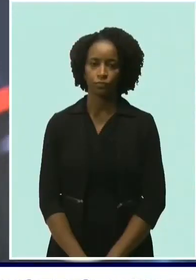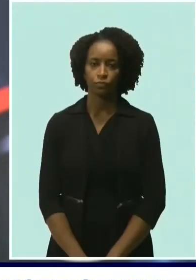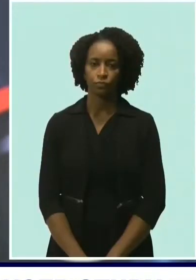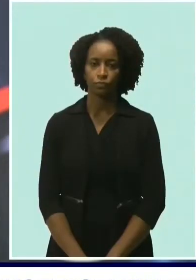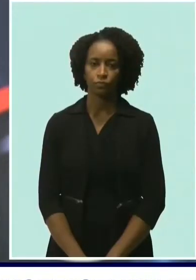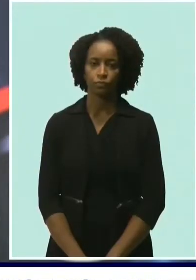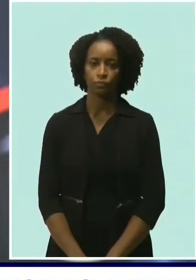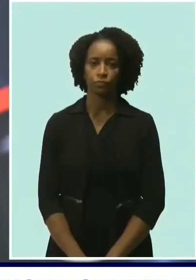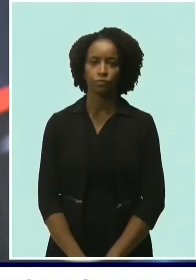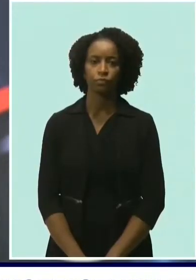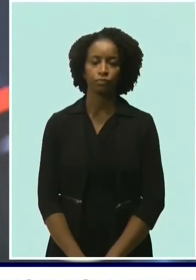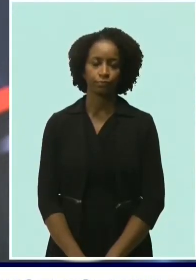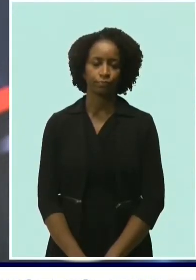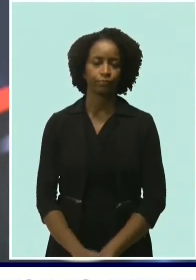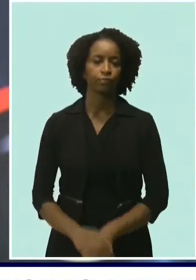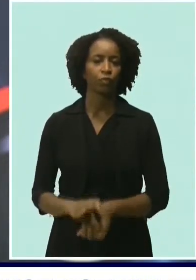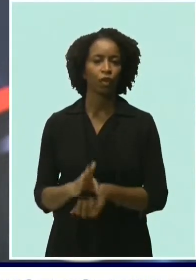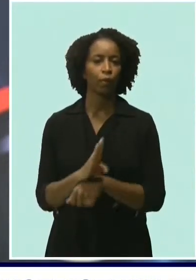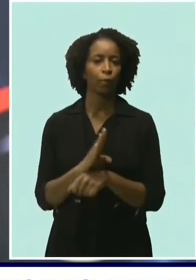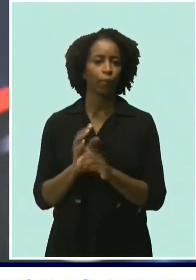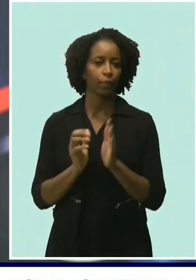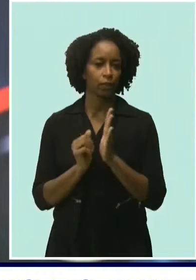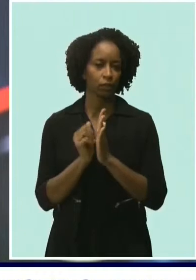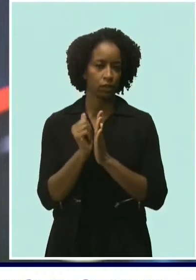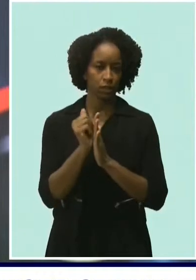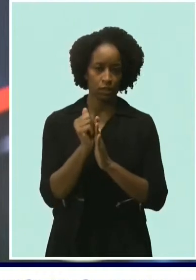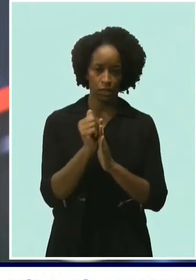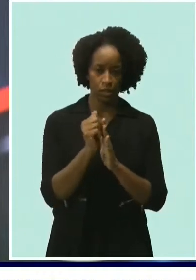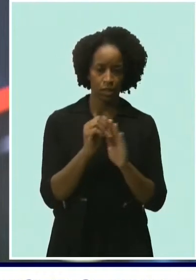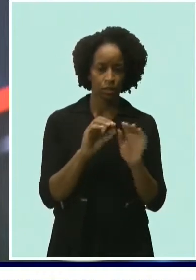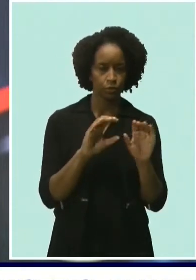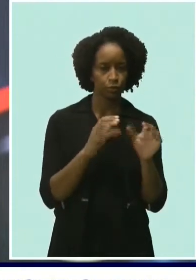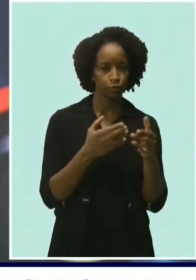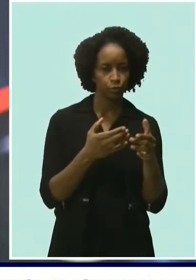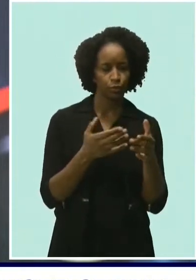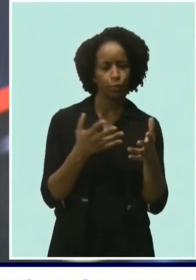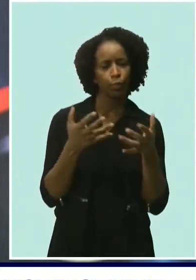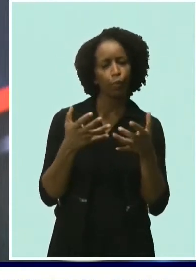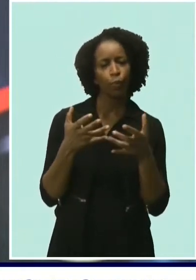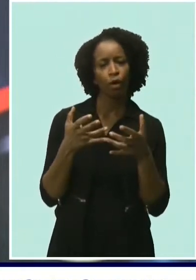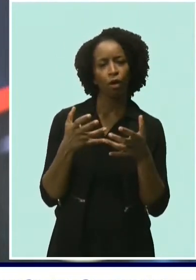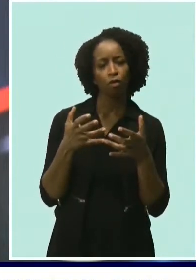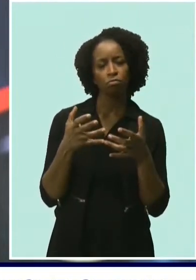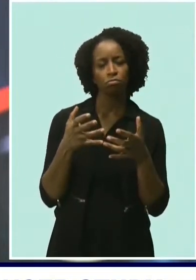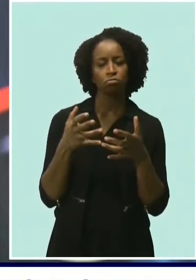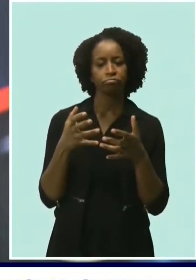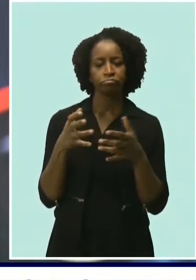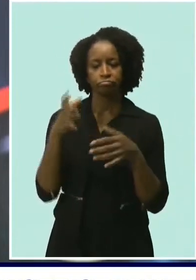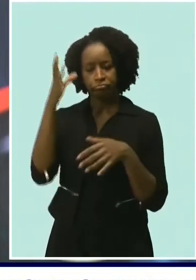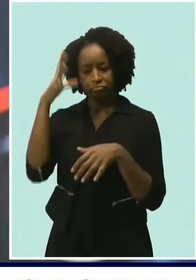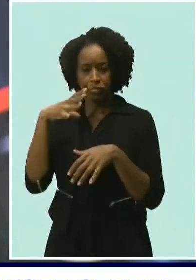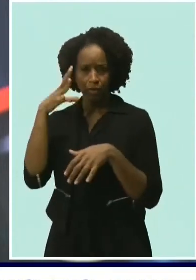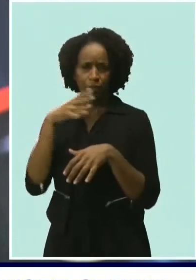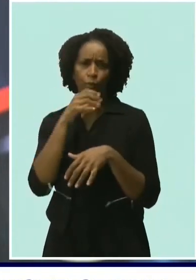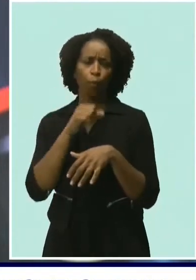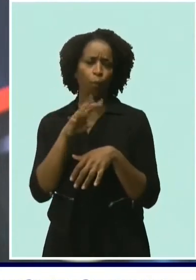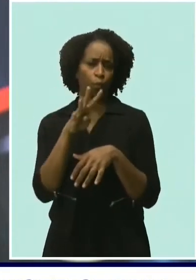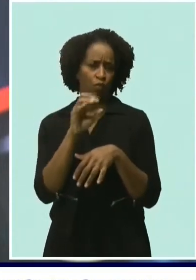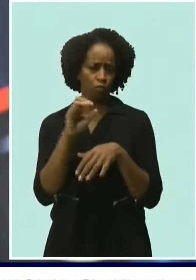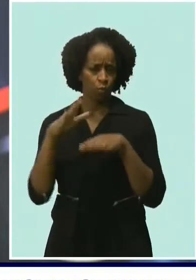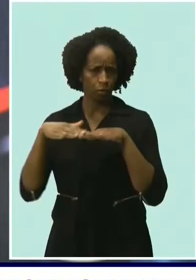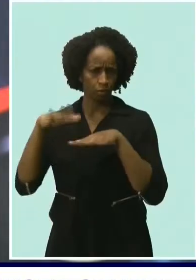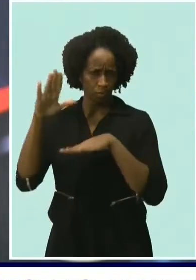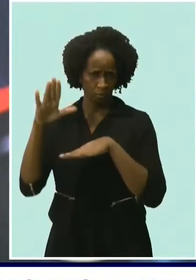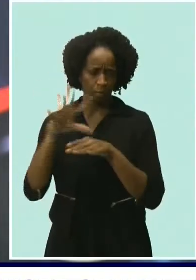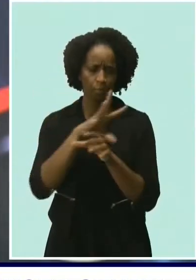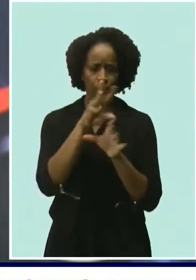The Barbados Cancer Society is searching for 250 men over the age of 40 to take part in a groundbreaking clinical study on